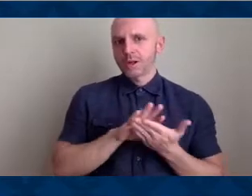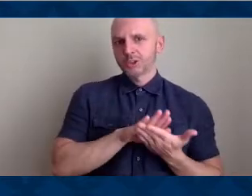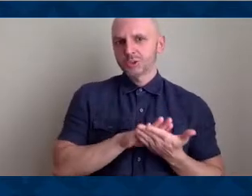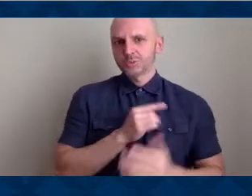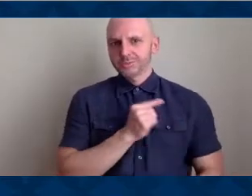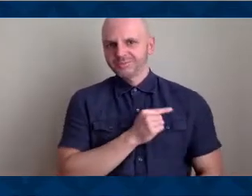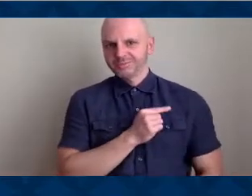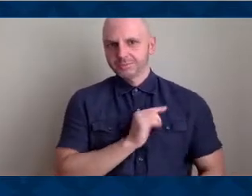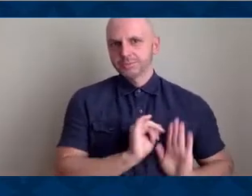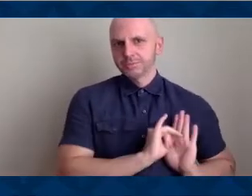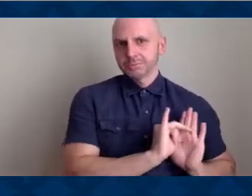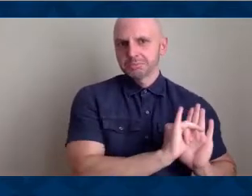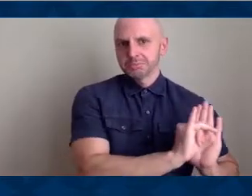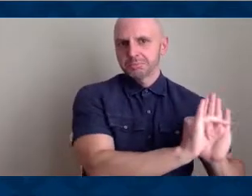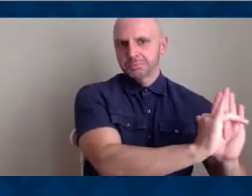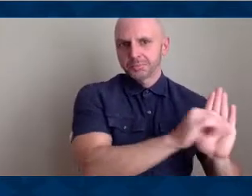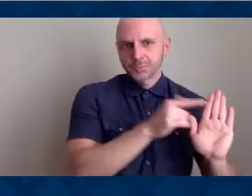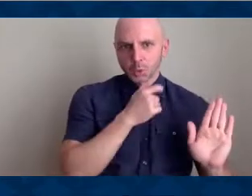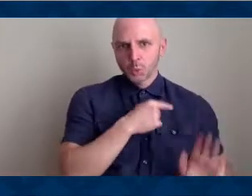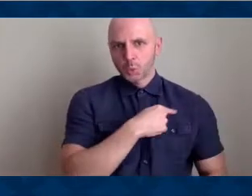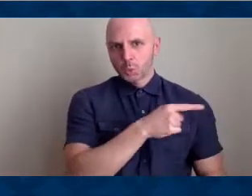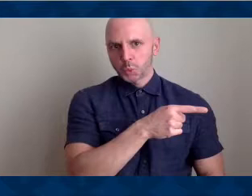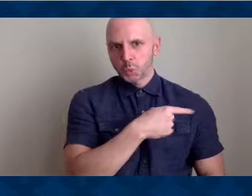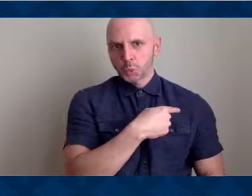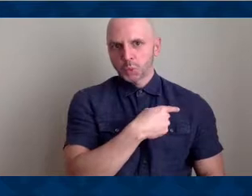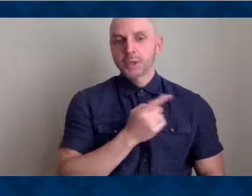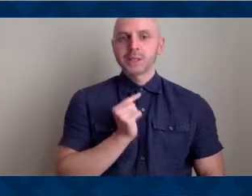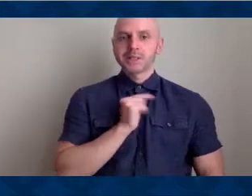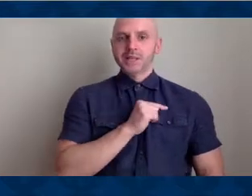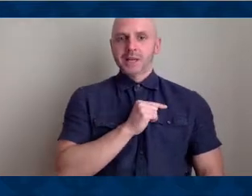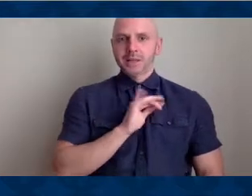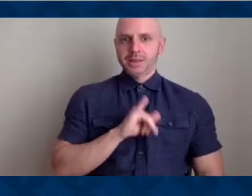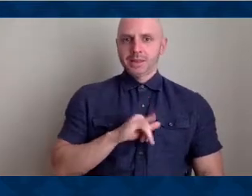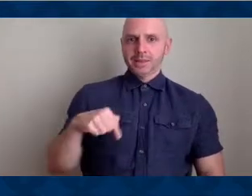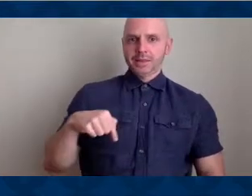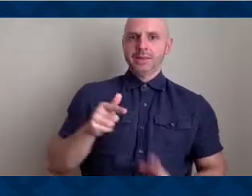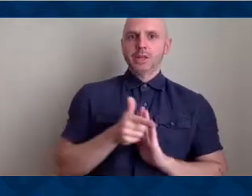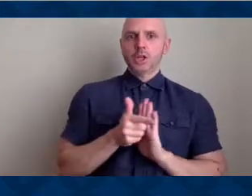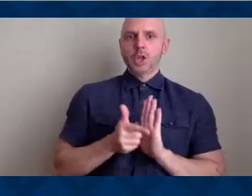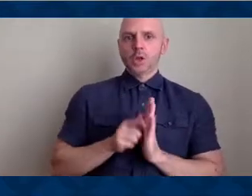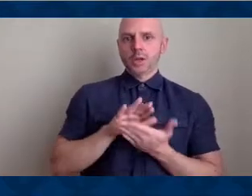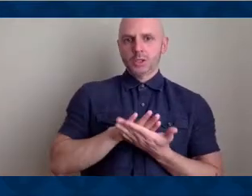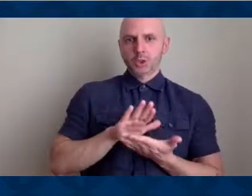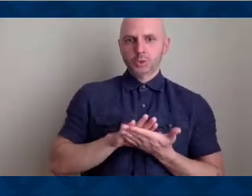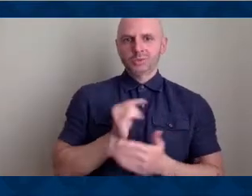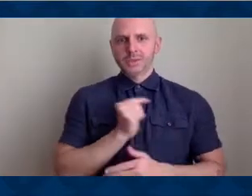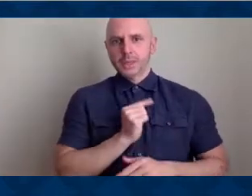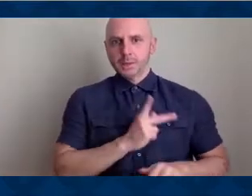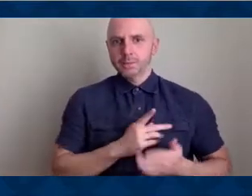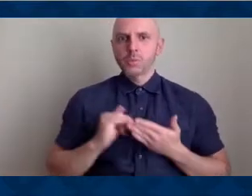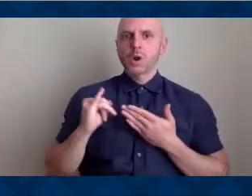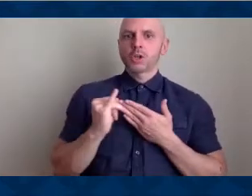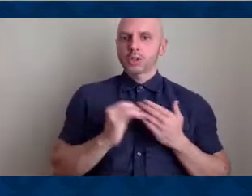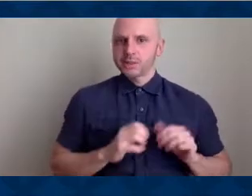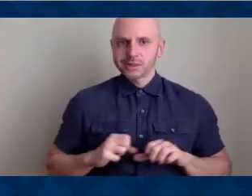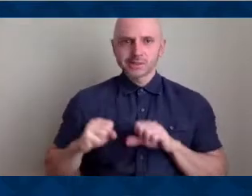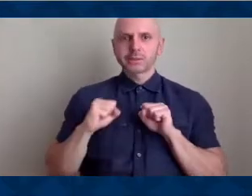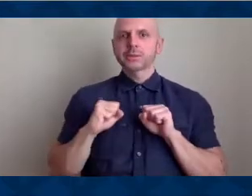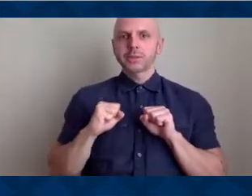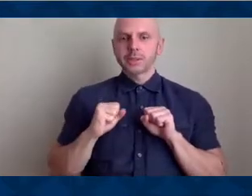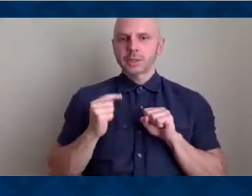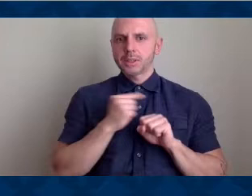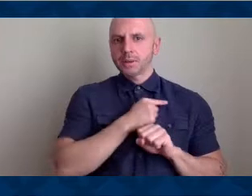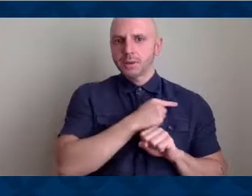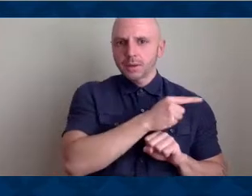to mention this as one of the more recent initiatives that the law school is engaged in with respect to honoring